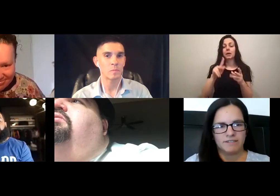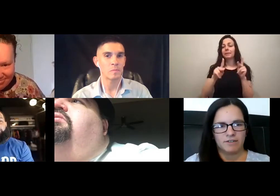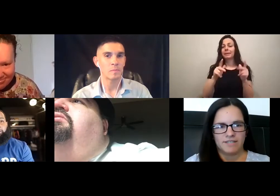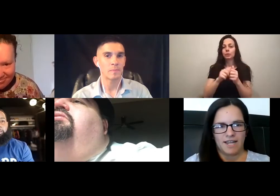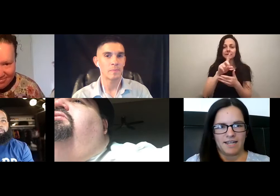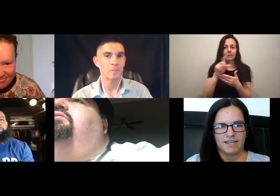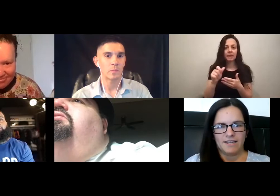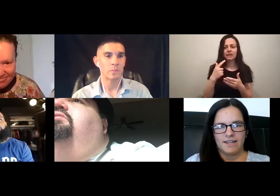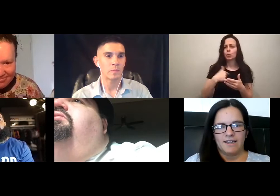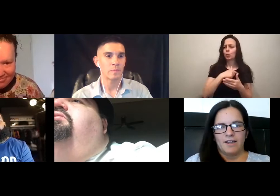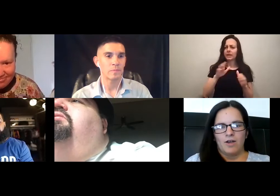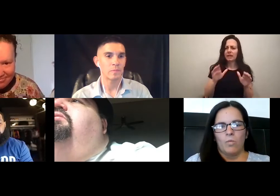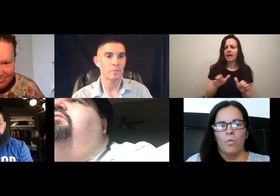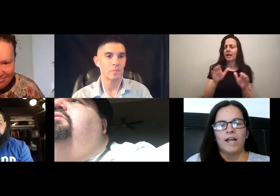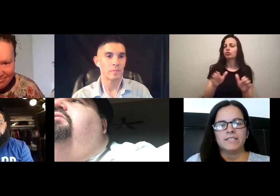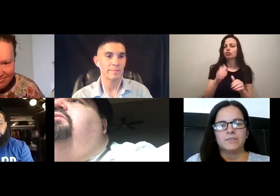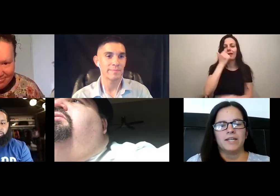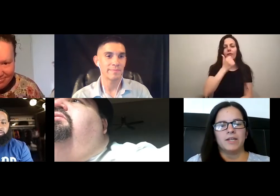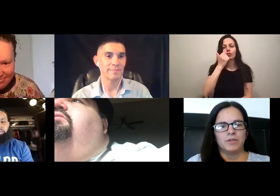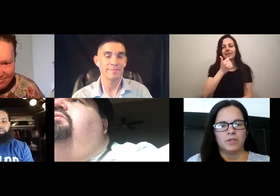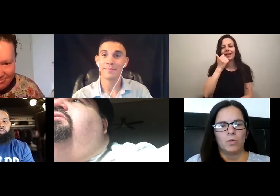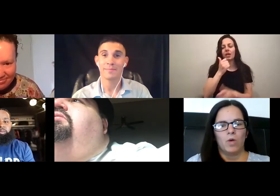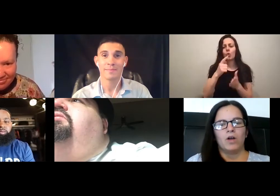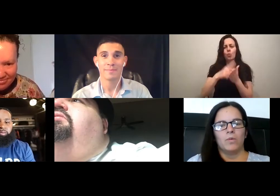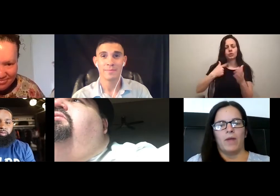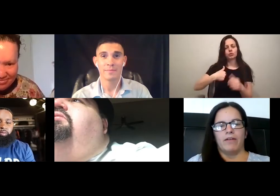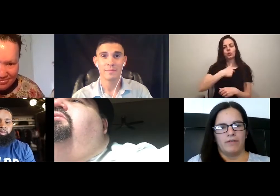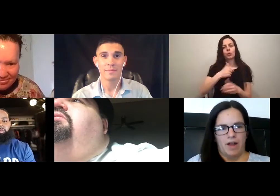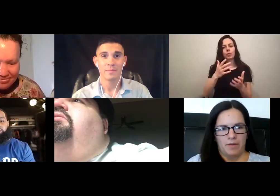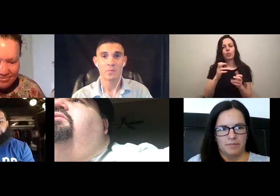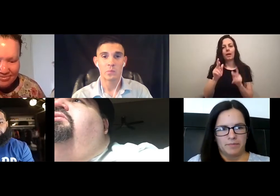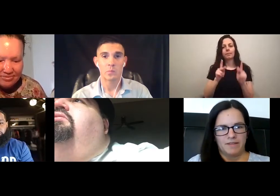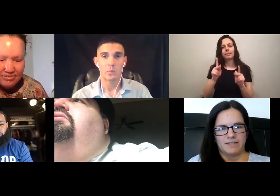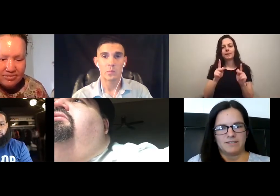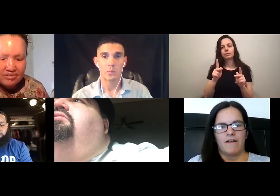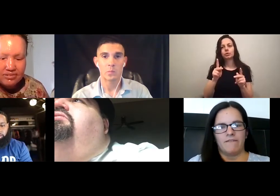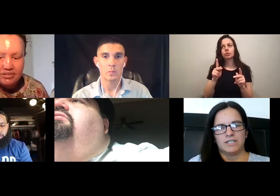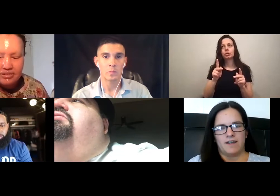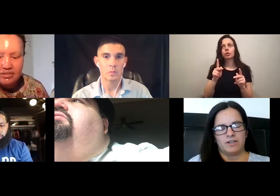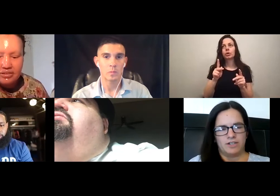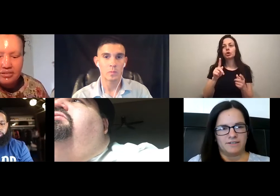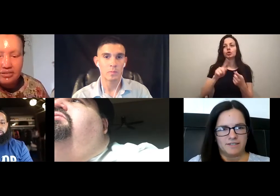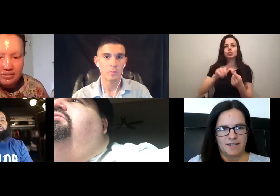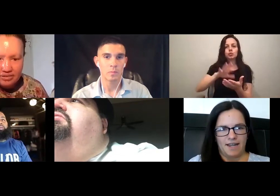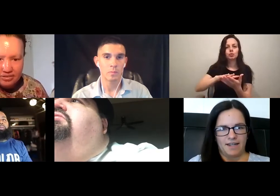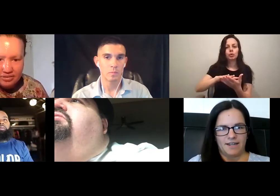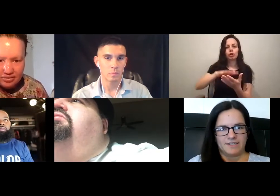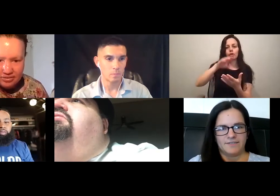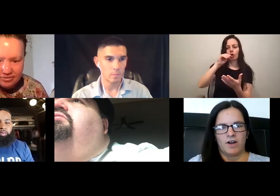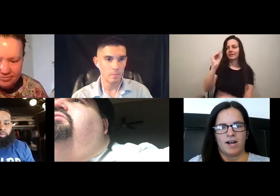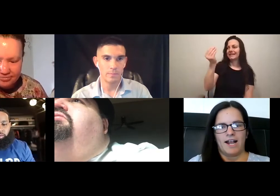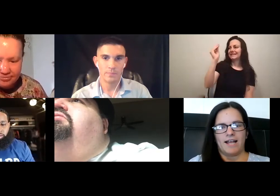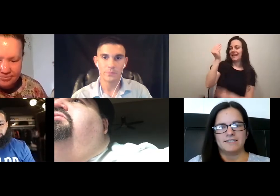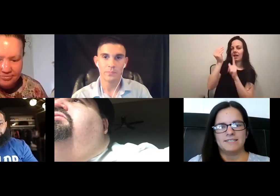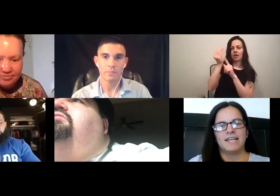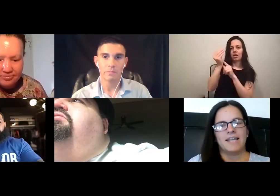every single day want people to walk away from this conversation today as